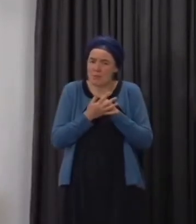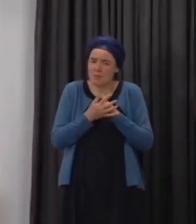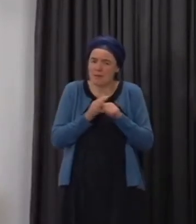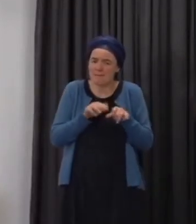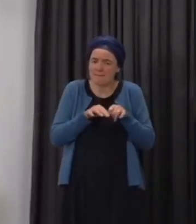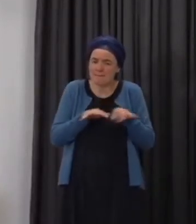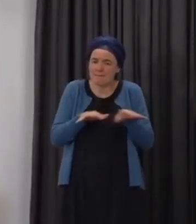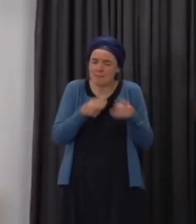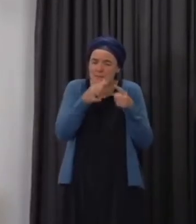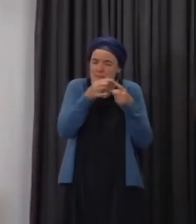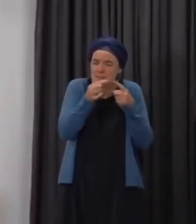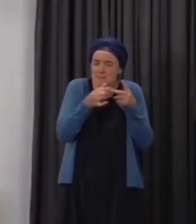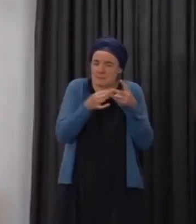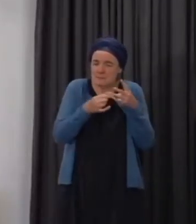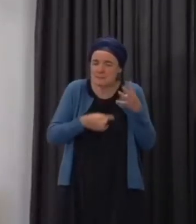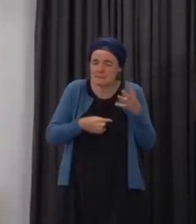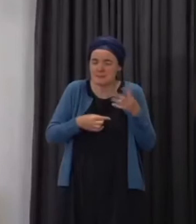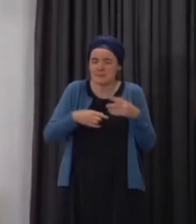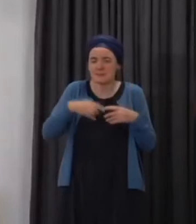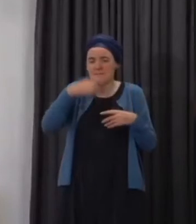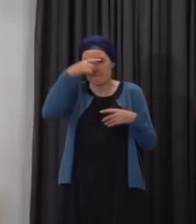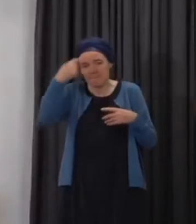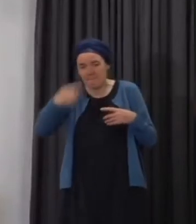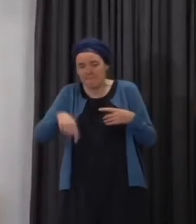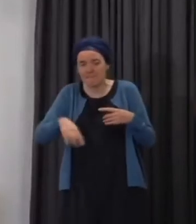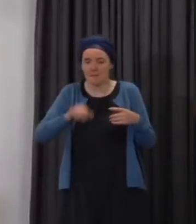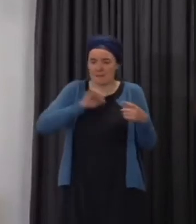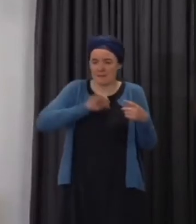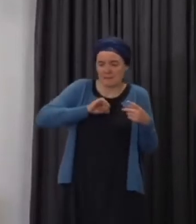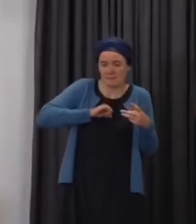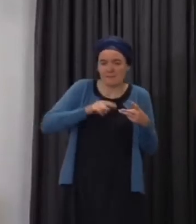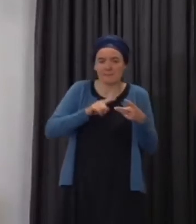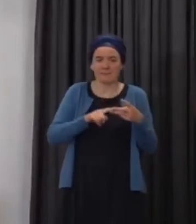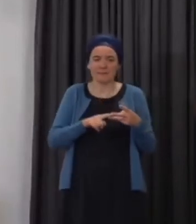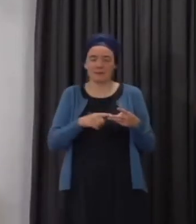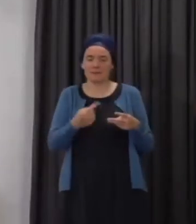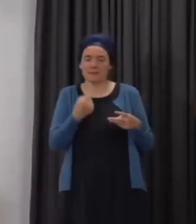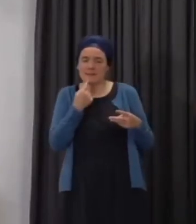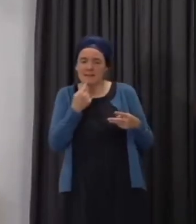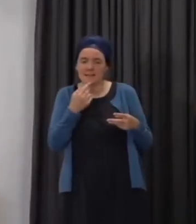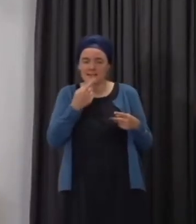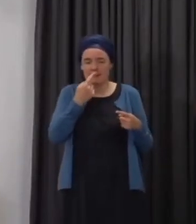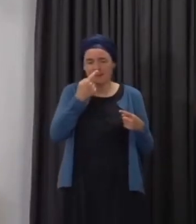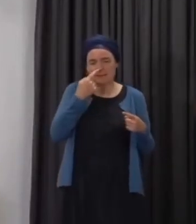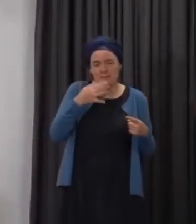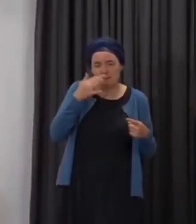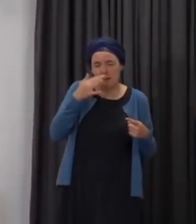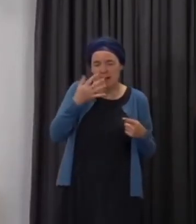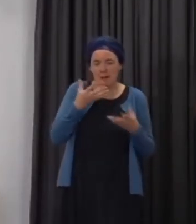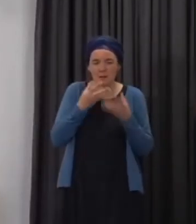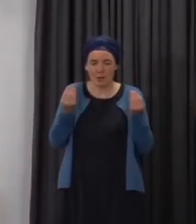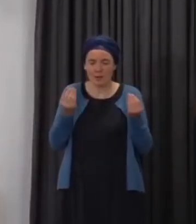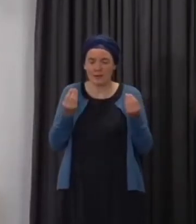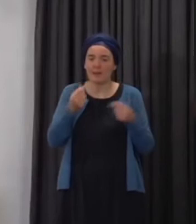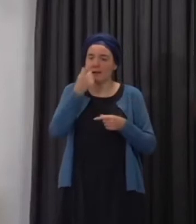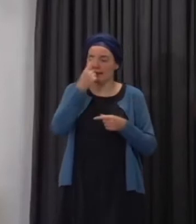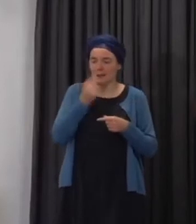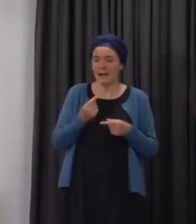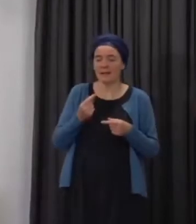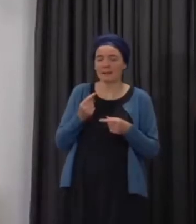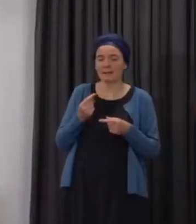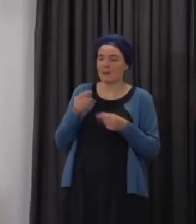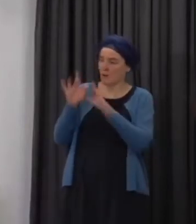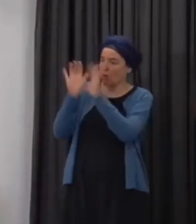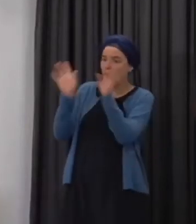testing kit using the new UK-wide website booking system. A national 1119 bilingual